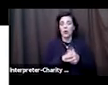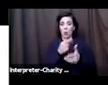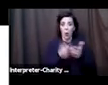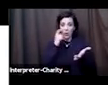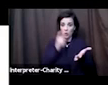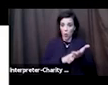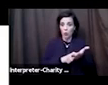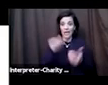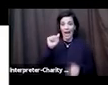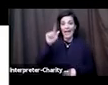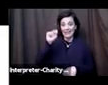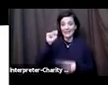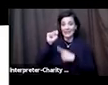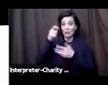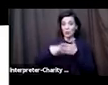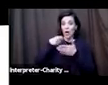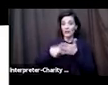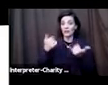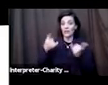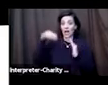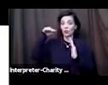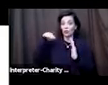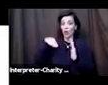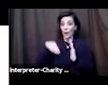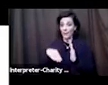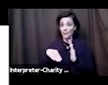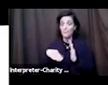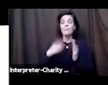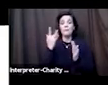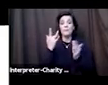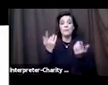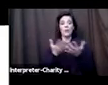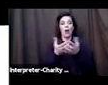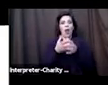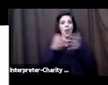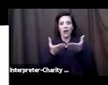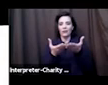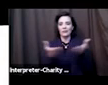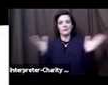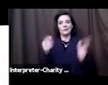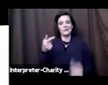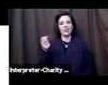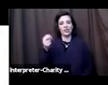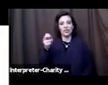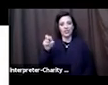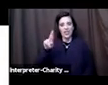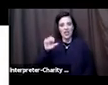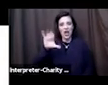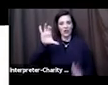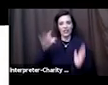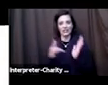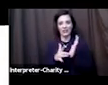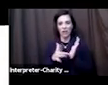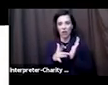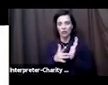dropping in price because what's happening is a lot of generic technology is